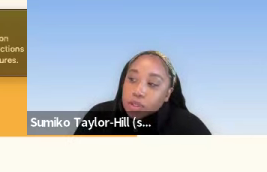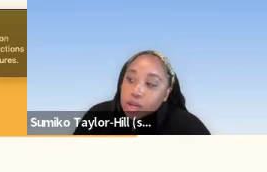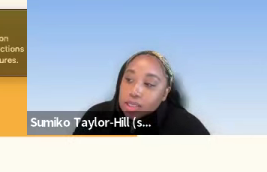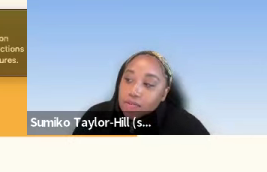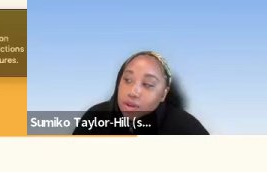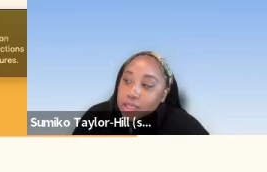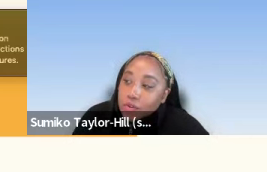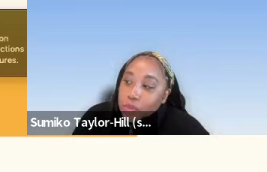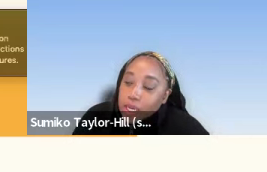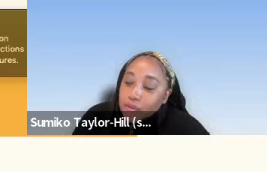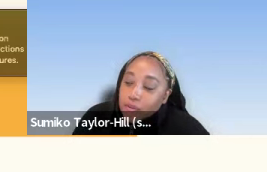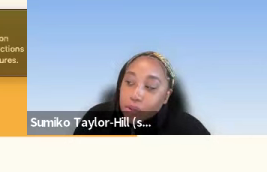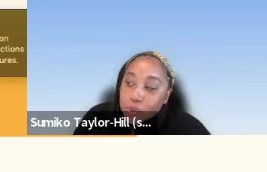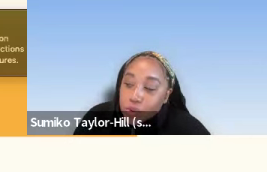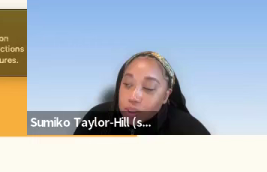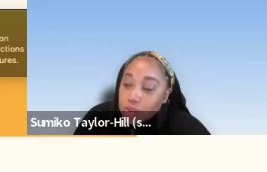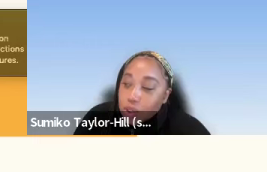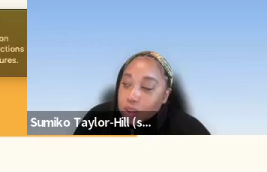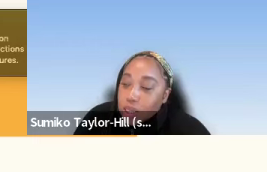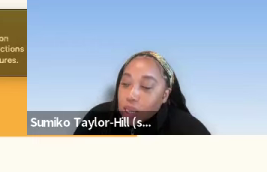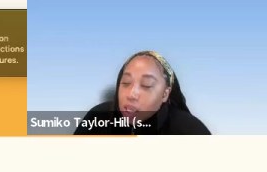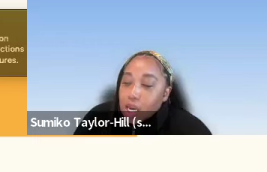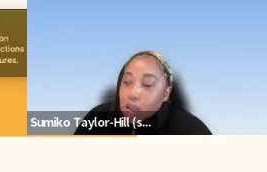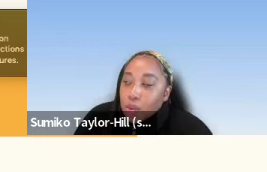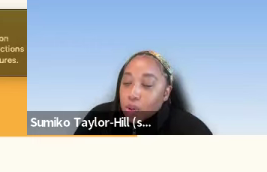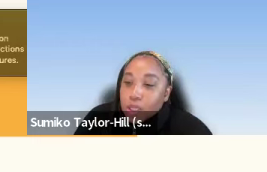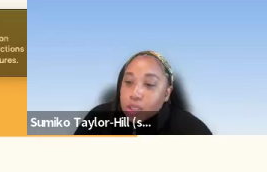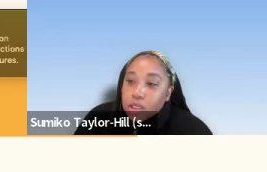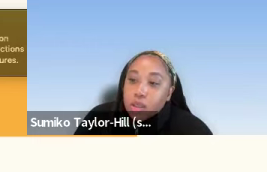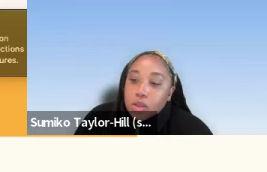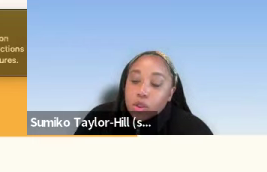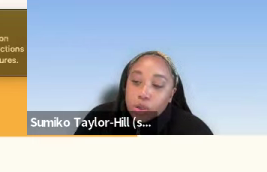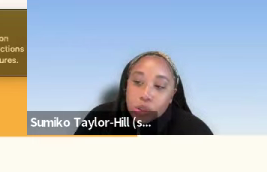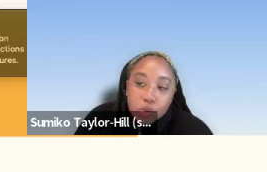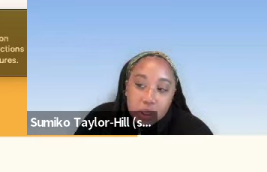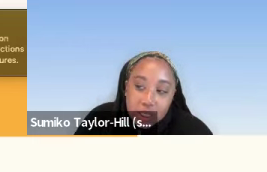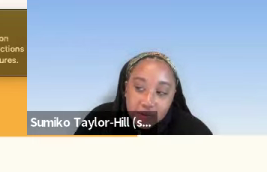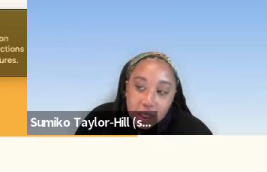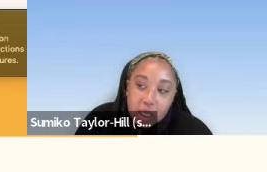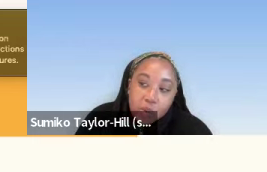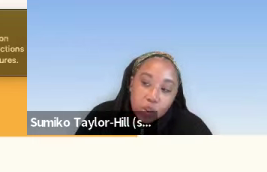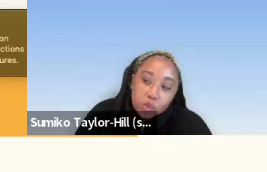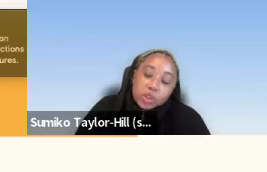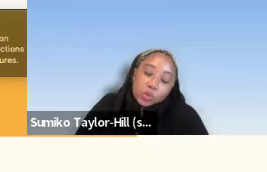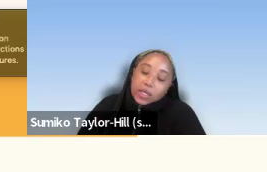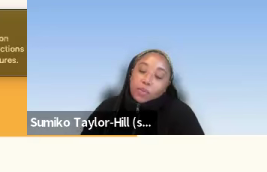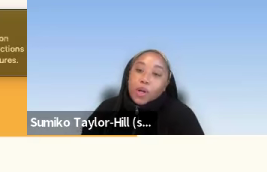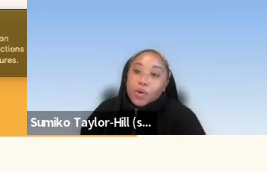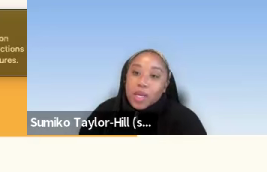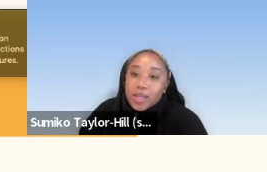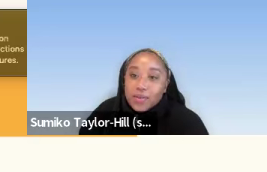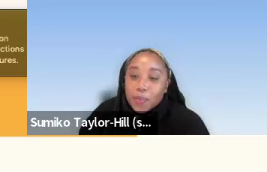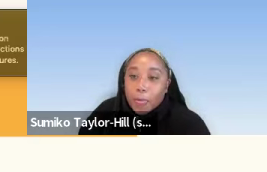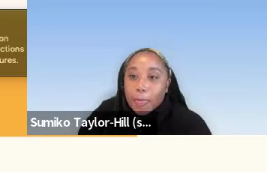in approving grants and funding for behavioral health resource networks? And how were organizations chosen to receive funding and which ones were